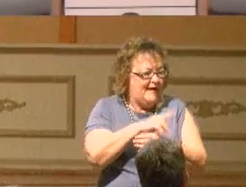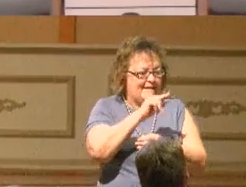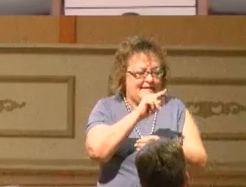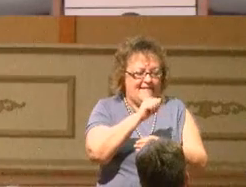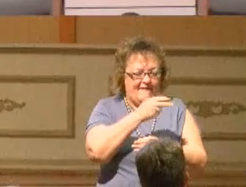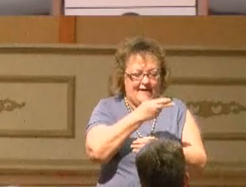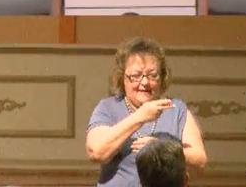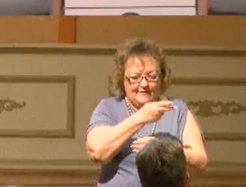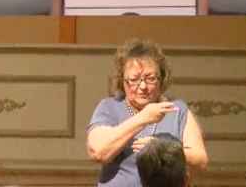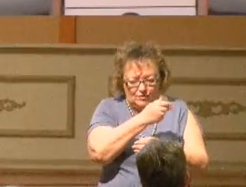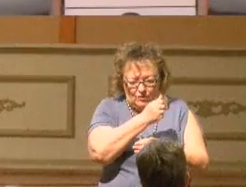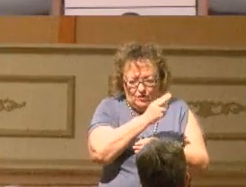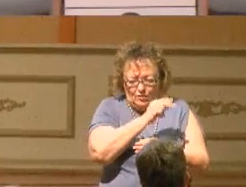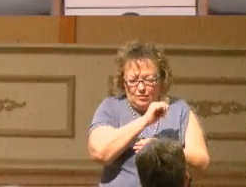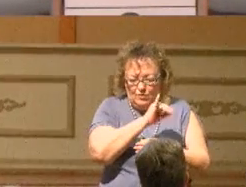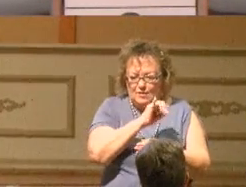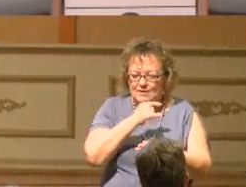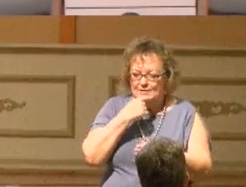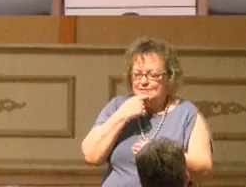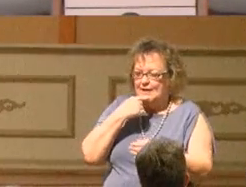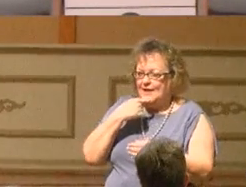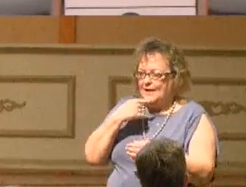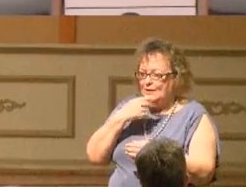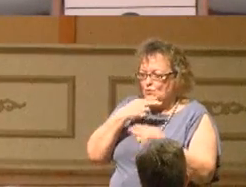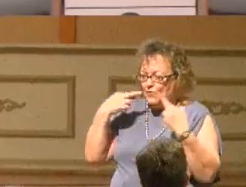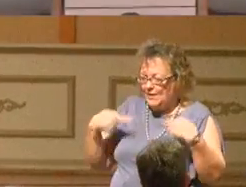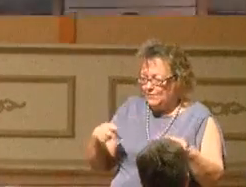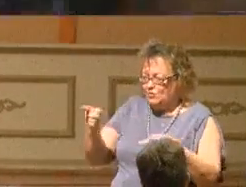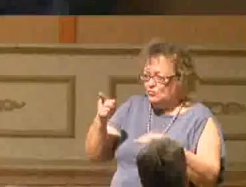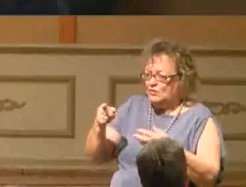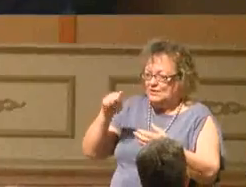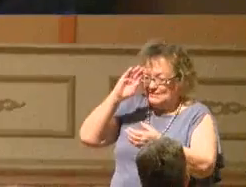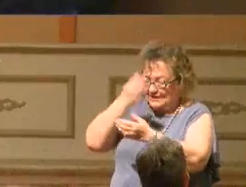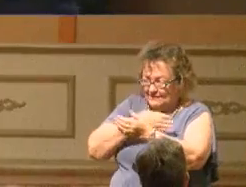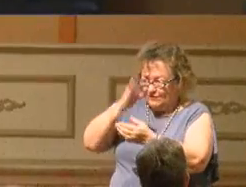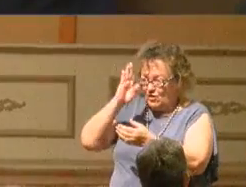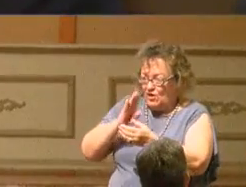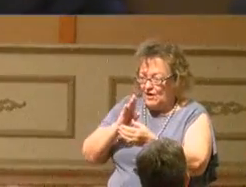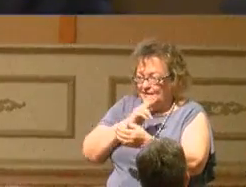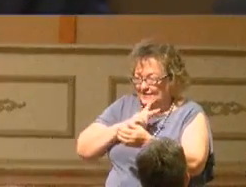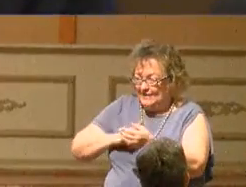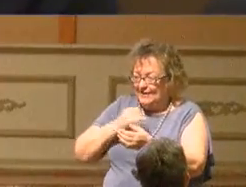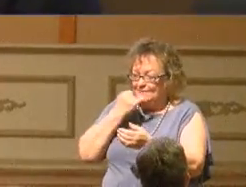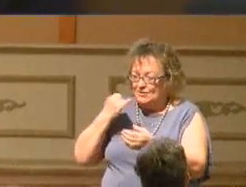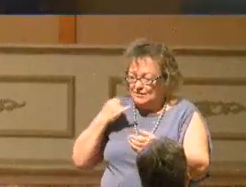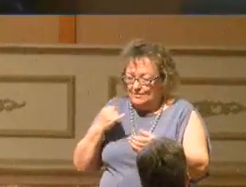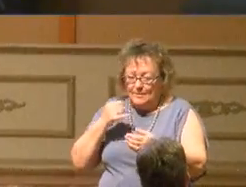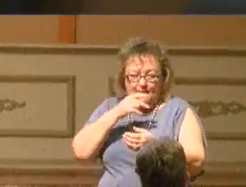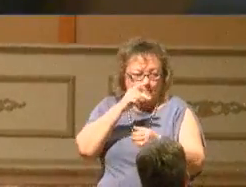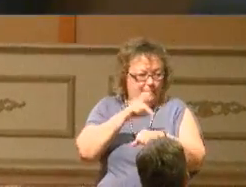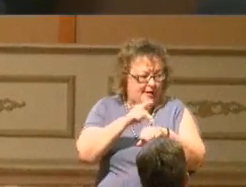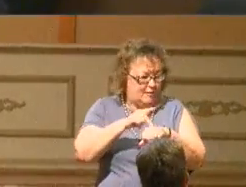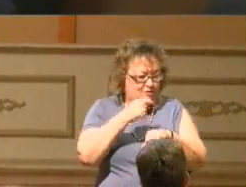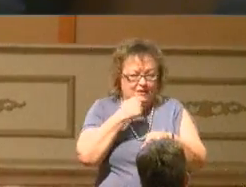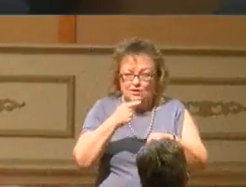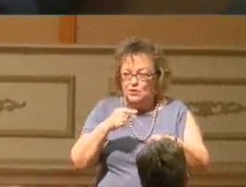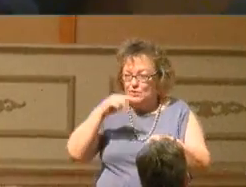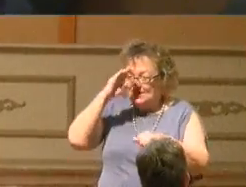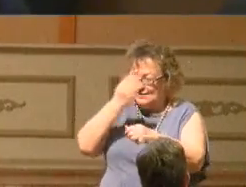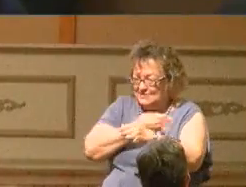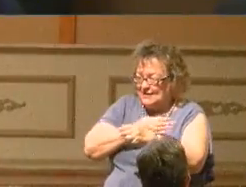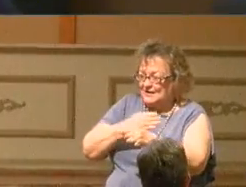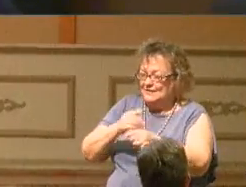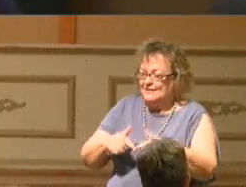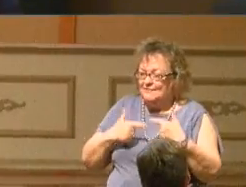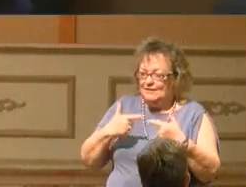Nathanael said it. Rabbi, thou art the Son of God. Thou art the King of Israel. Peter said it. Thou art the Christ, the Son of the living God. Over